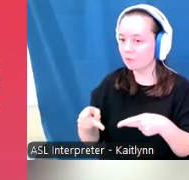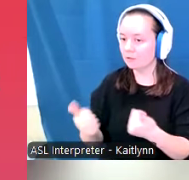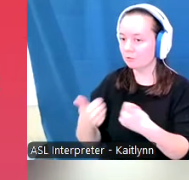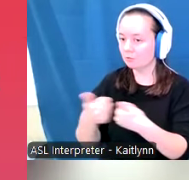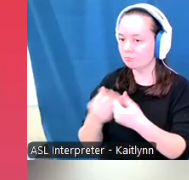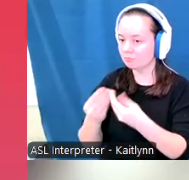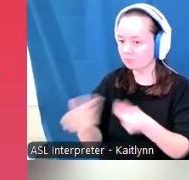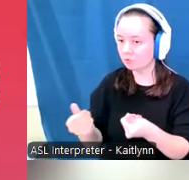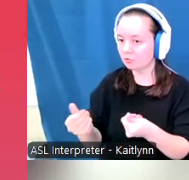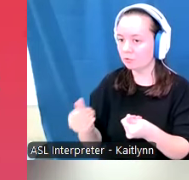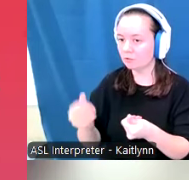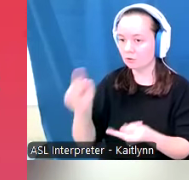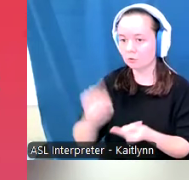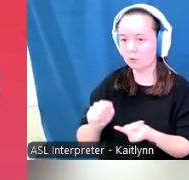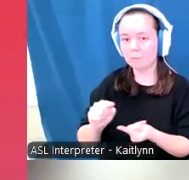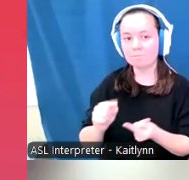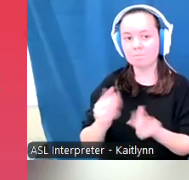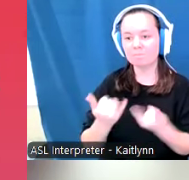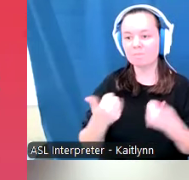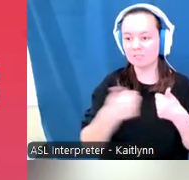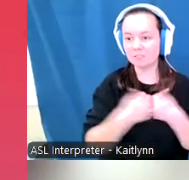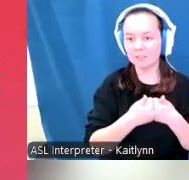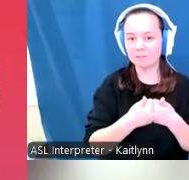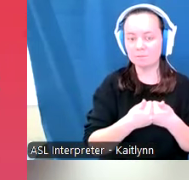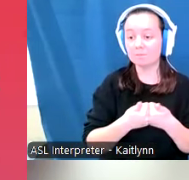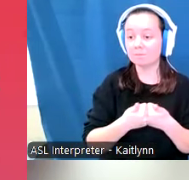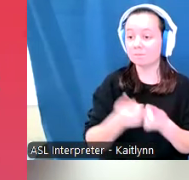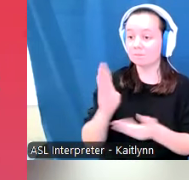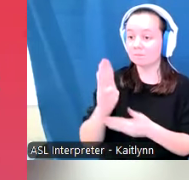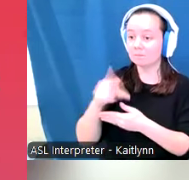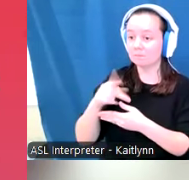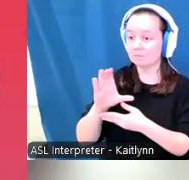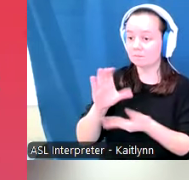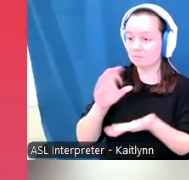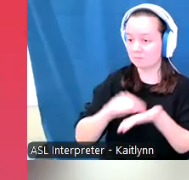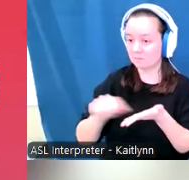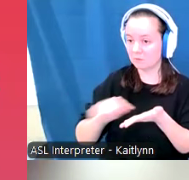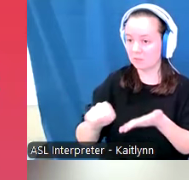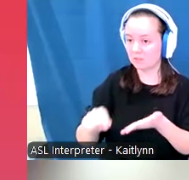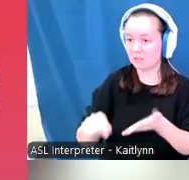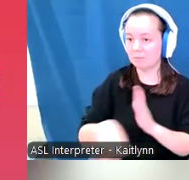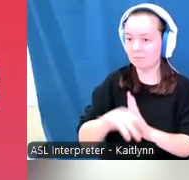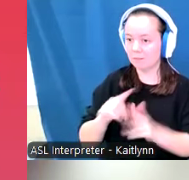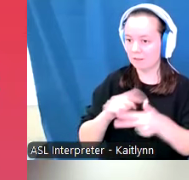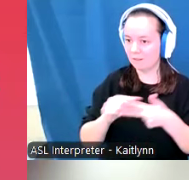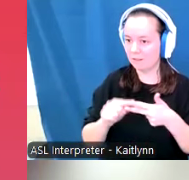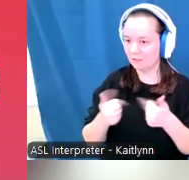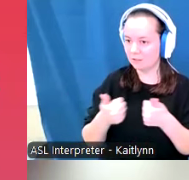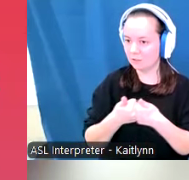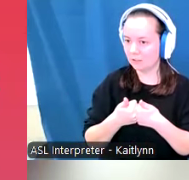challenges. Through BPC's research, we identified 3 key challenges contributing to the